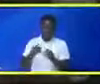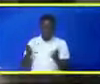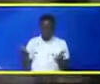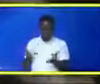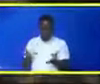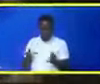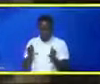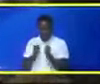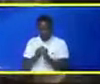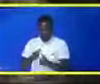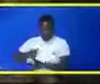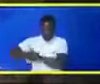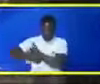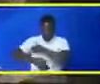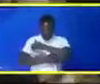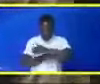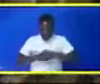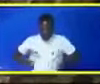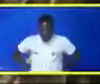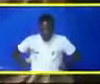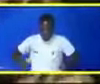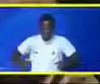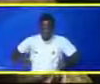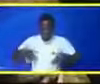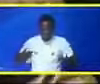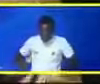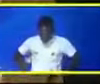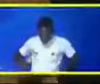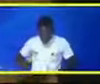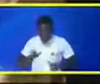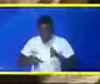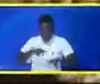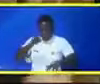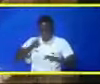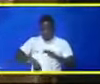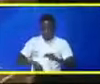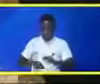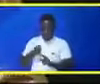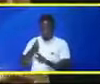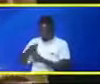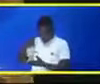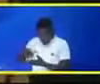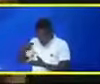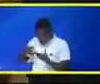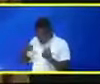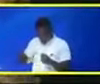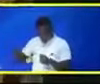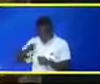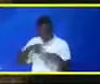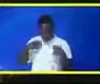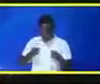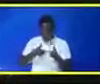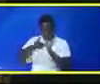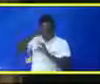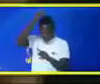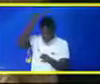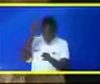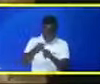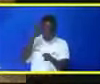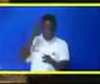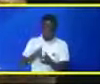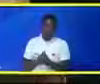came with a crutch or whatever it is, you cannot walk, begin to check yourself now. In the name of Jesus